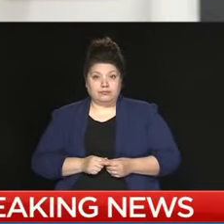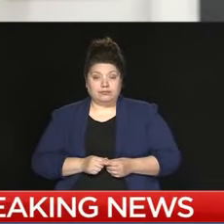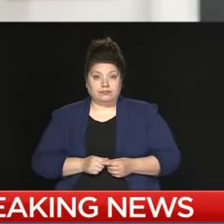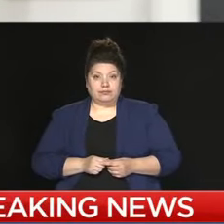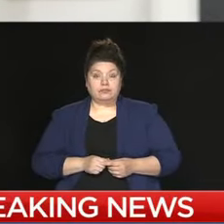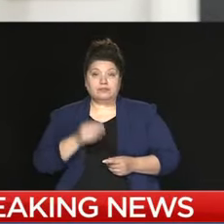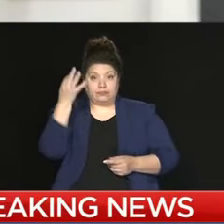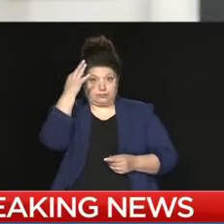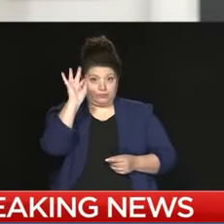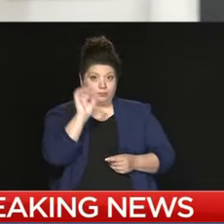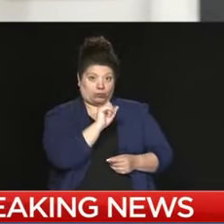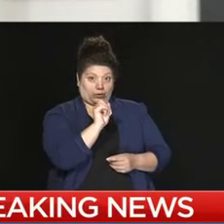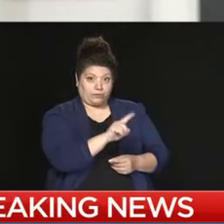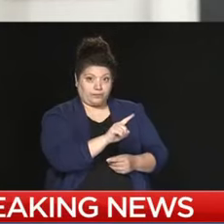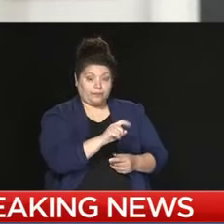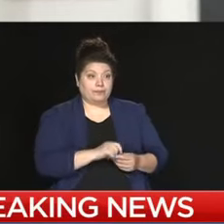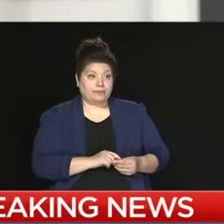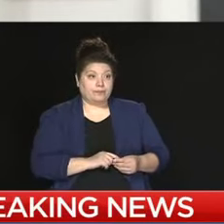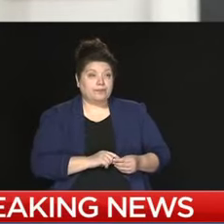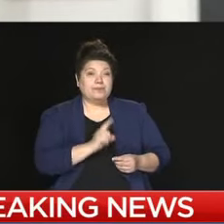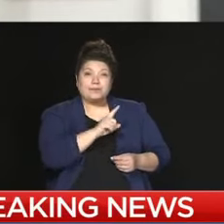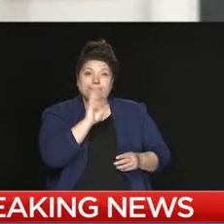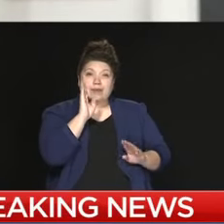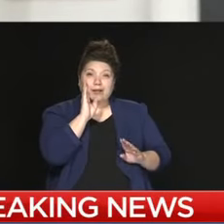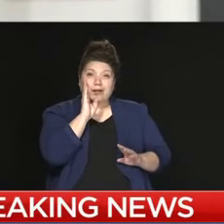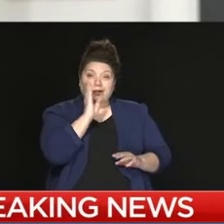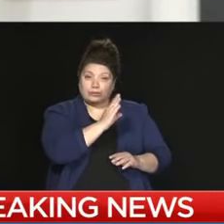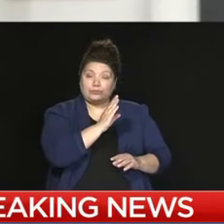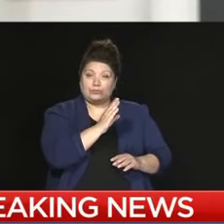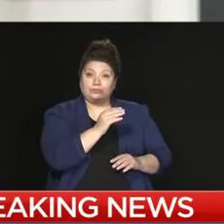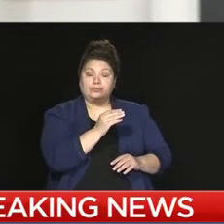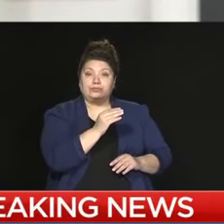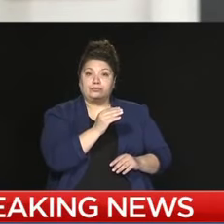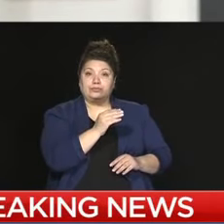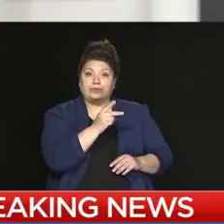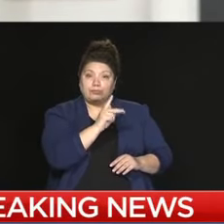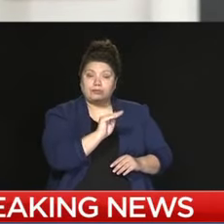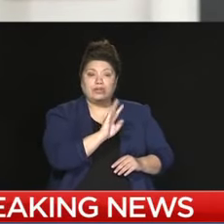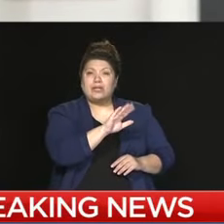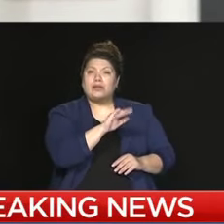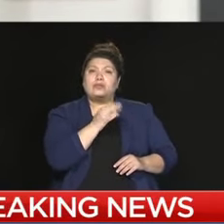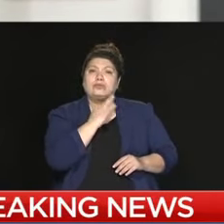Hello, Mr. Trudeau. I'd like to come back on rent.